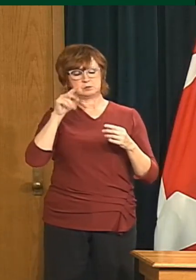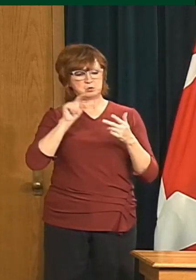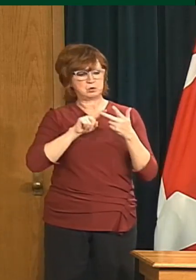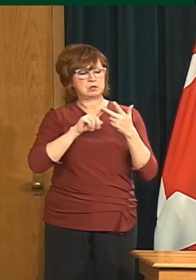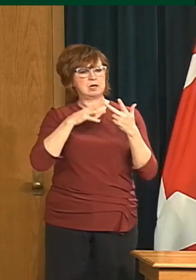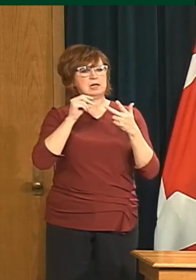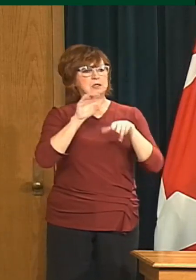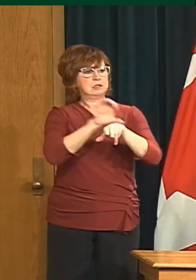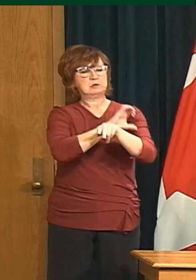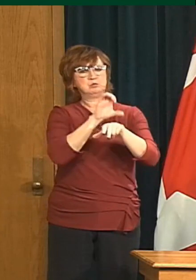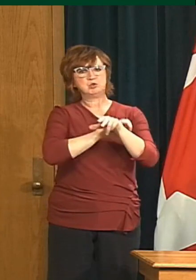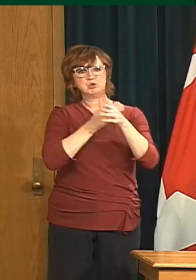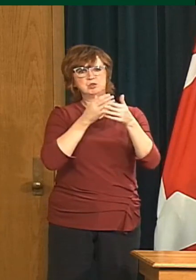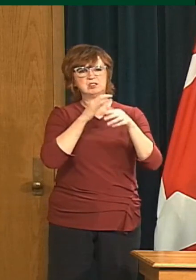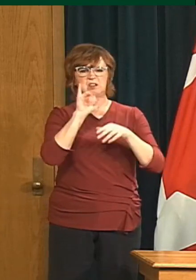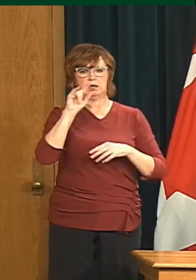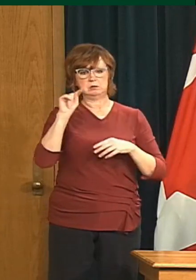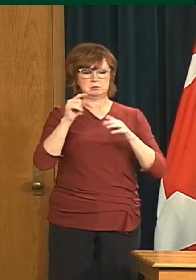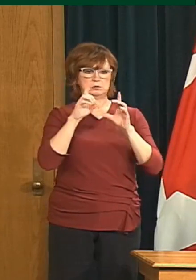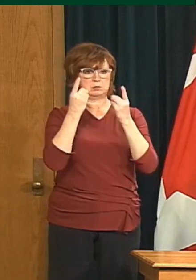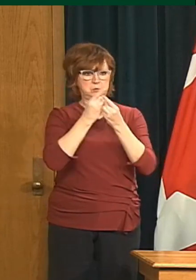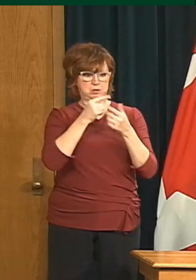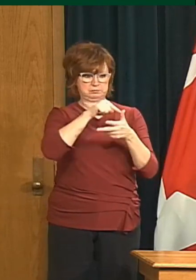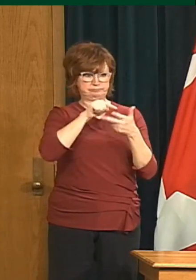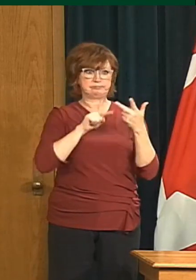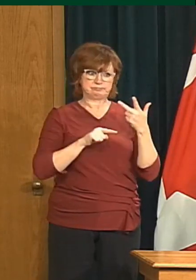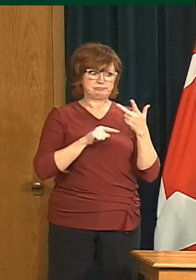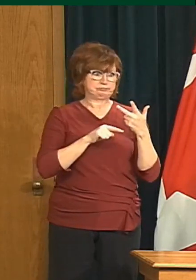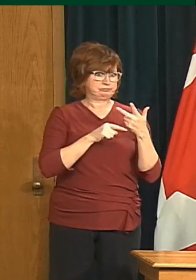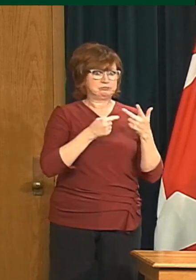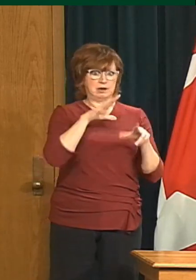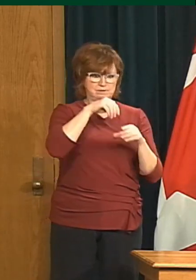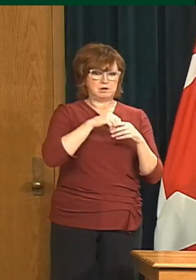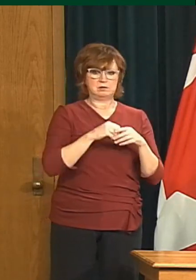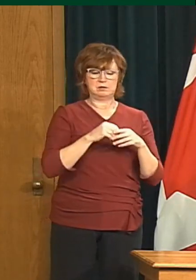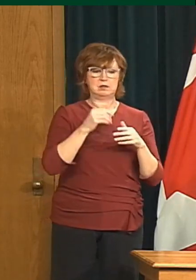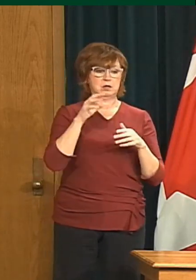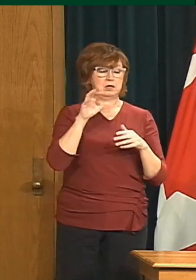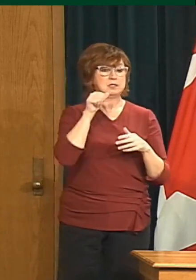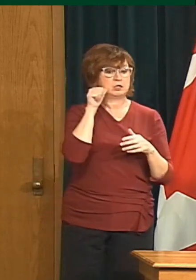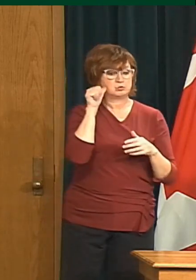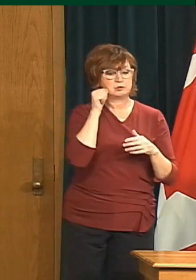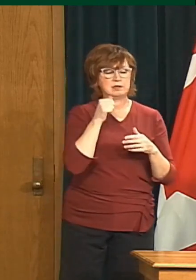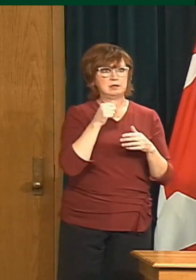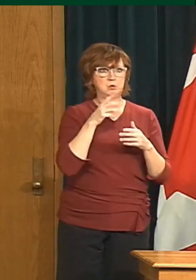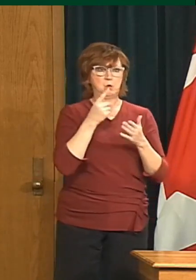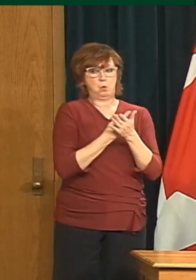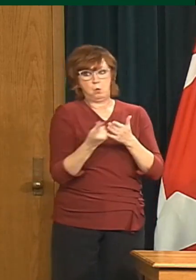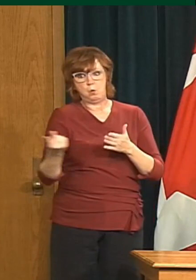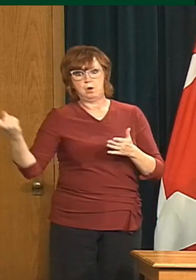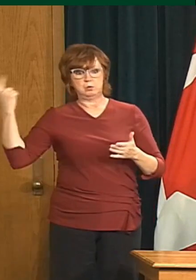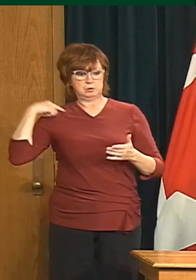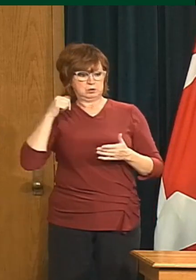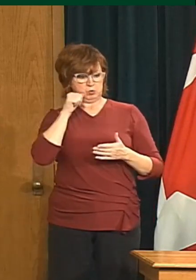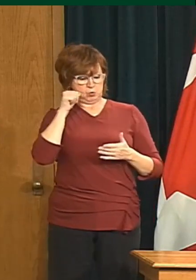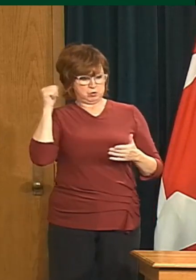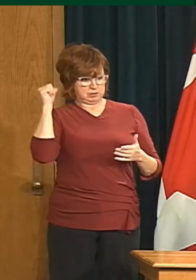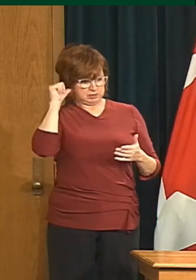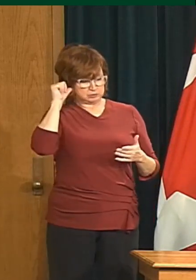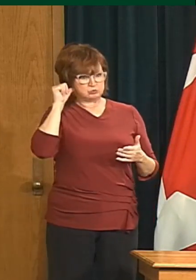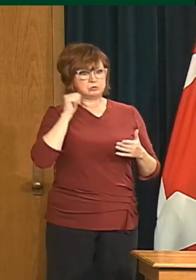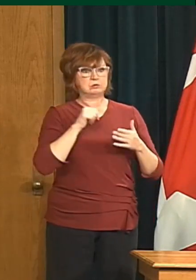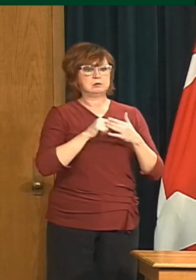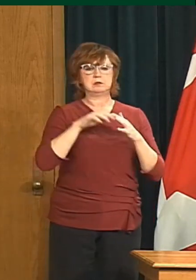Central Services Division here in the public service. 1 week ago yesterday, our government announced the Saskatchewan Small